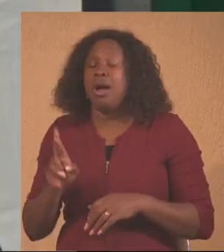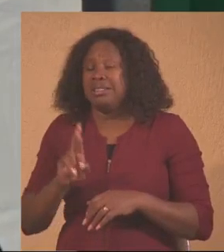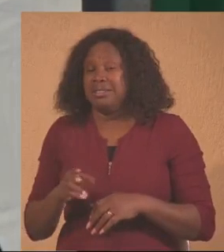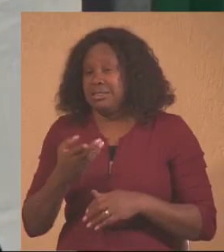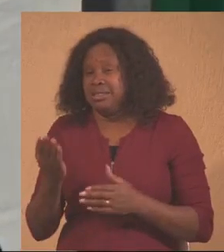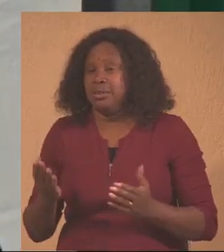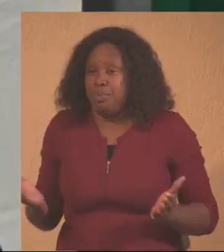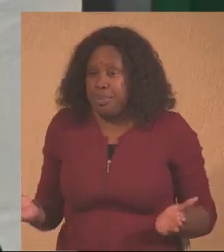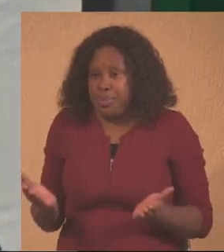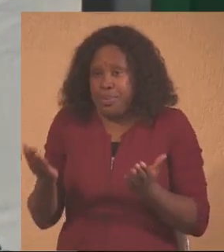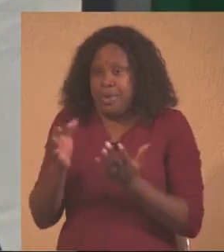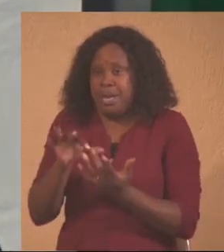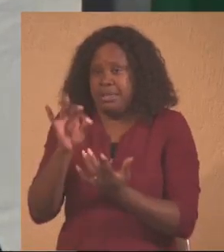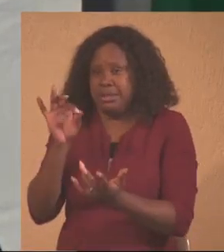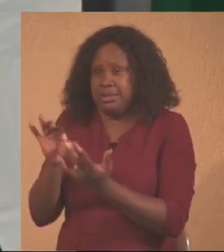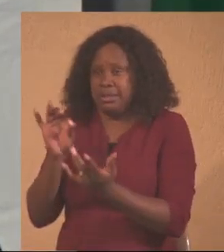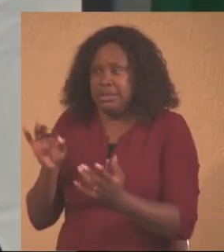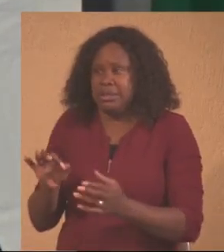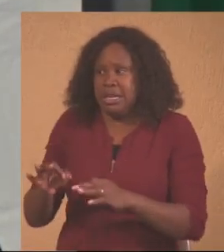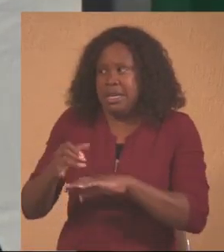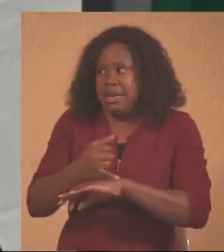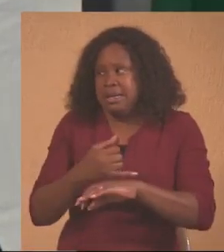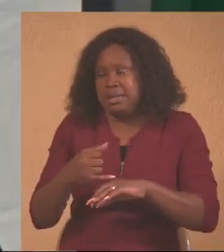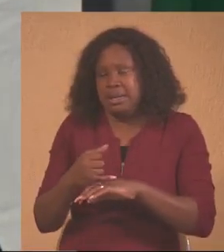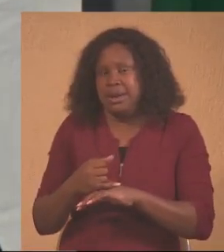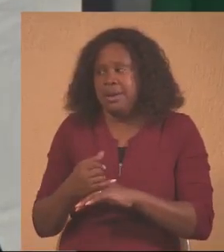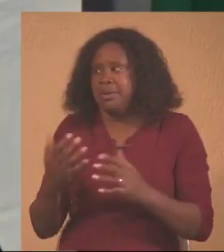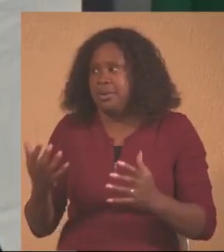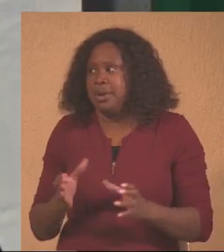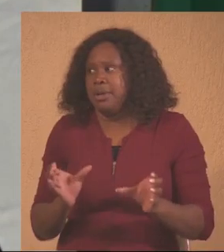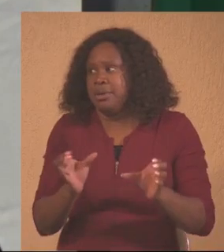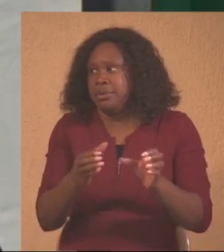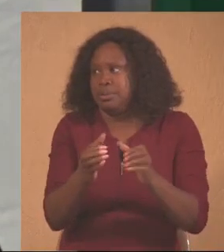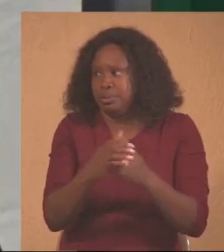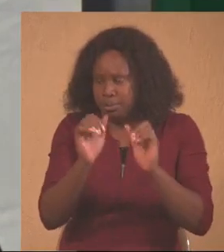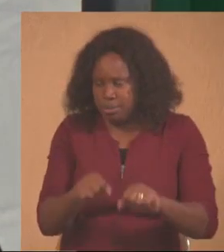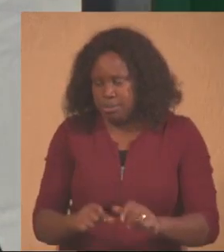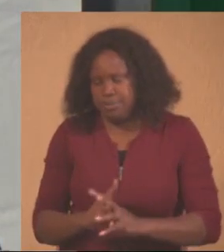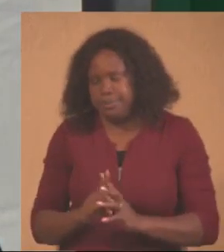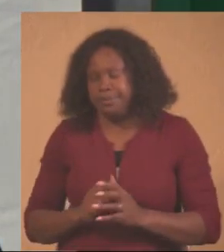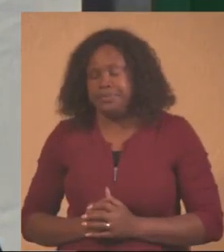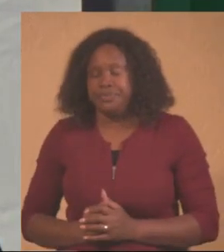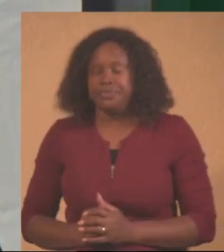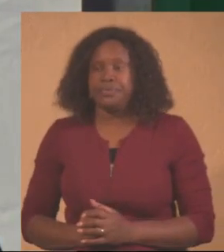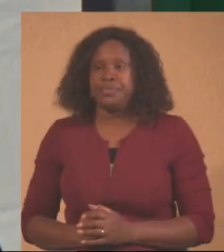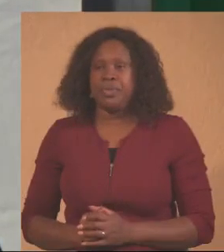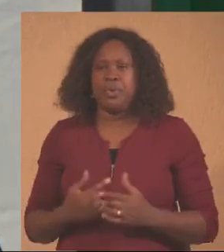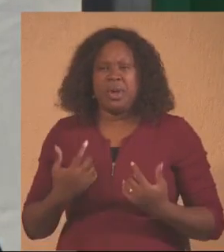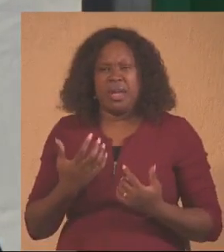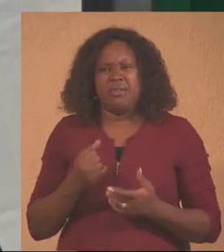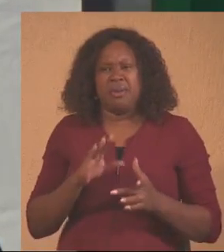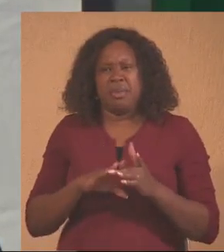and they've identified facilities for possible quarantine. So as we speak, we have